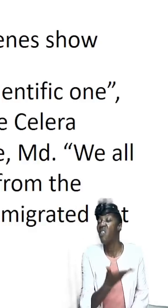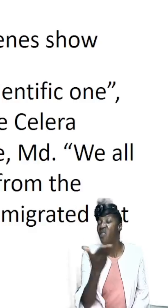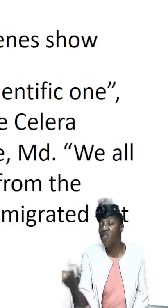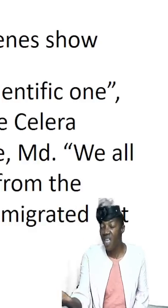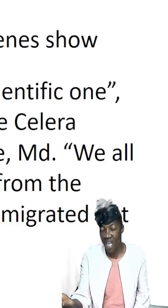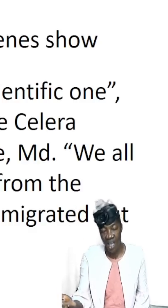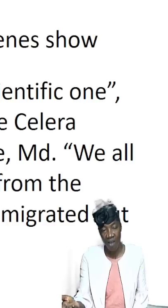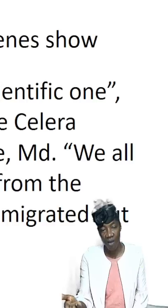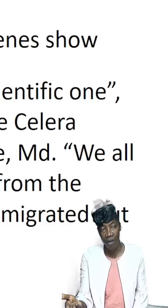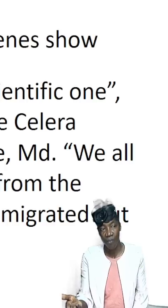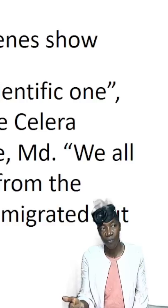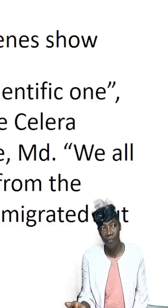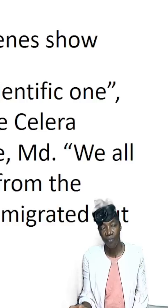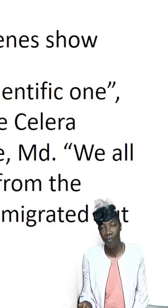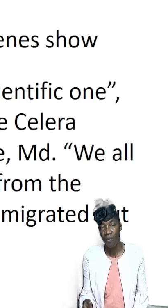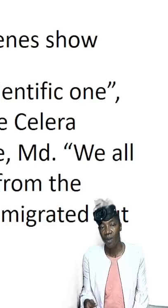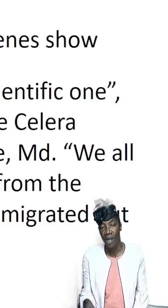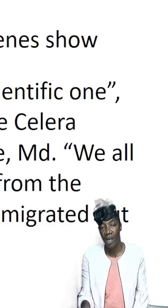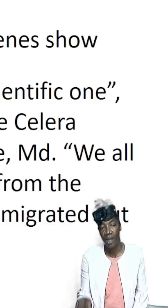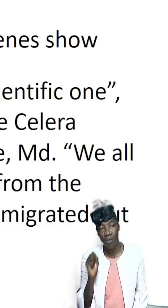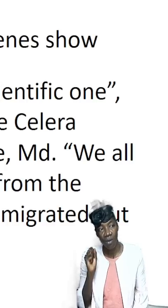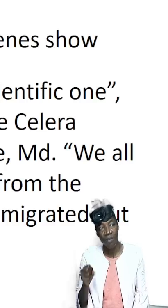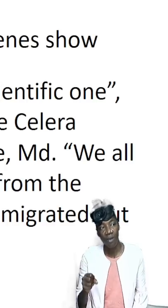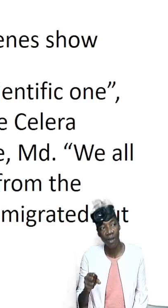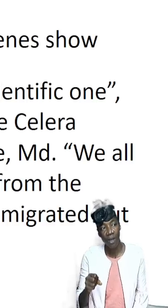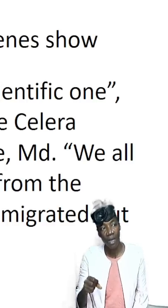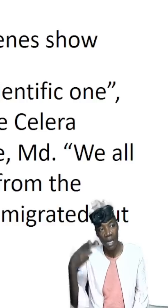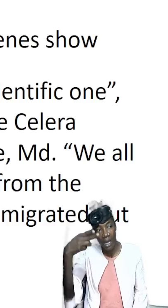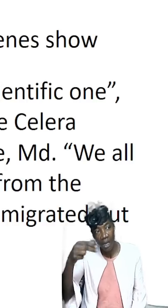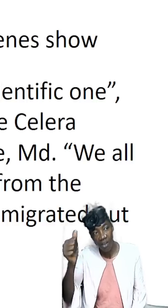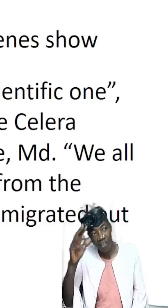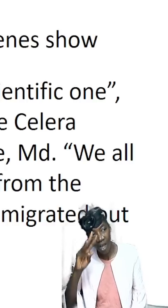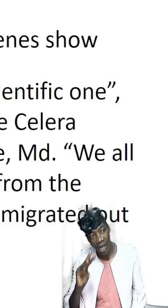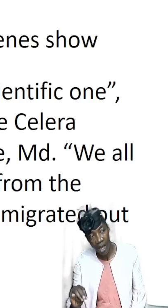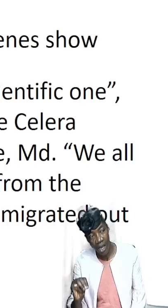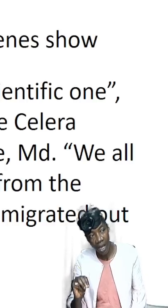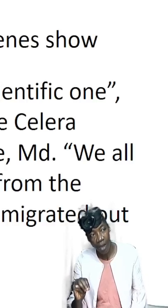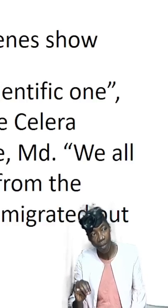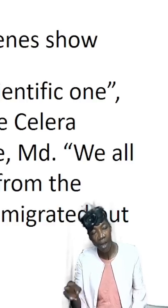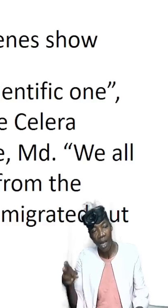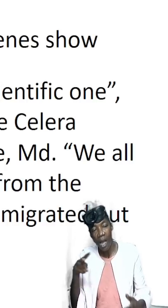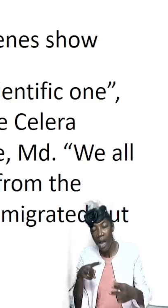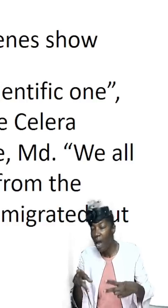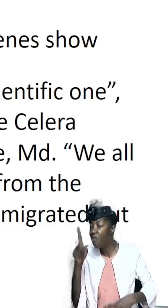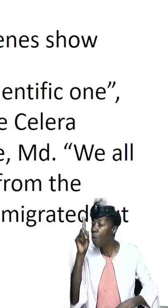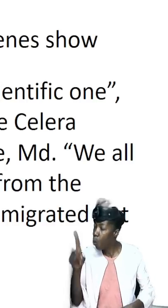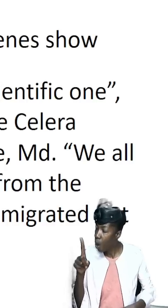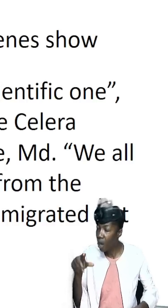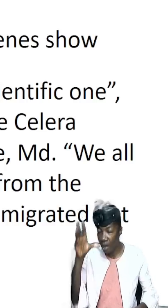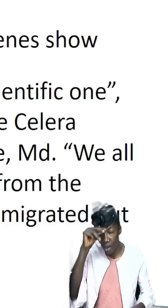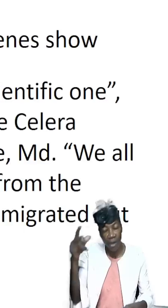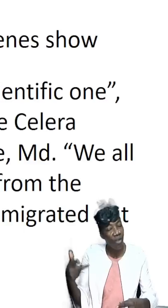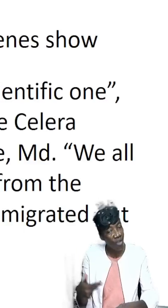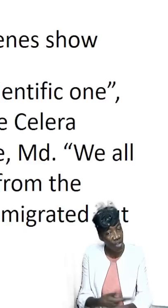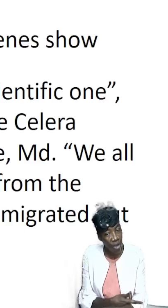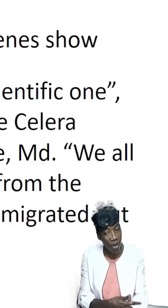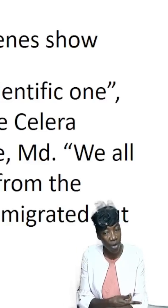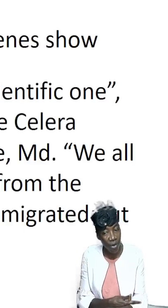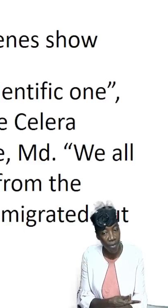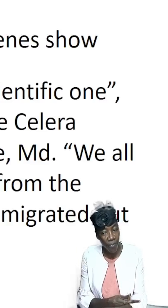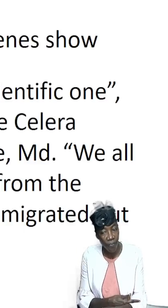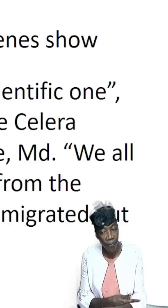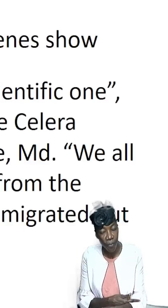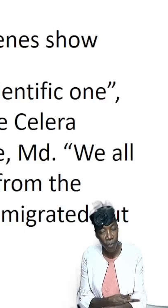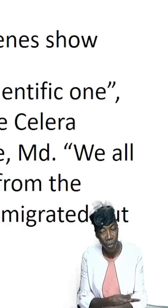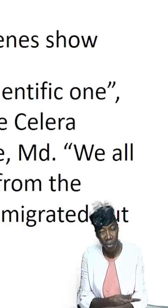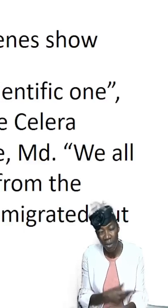Ham that had one of his sons, and one of his sons,